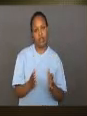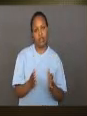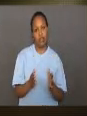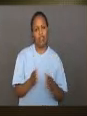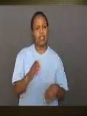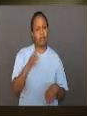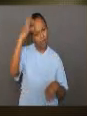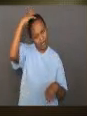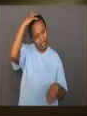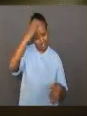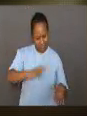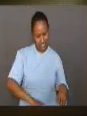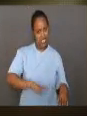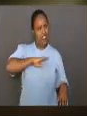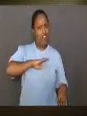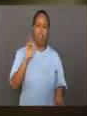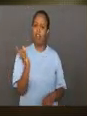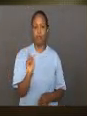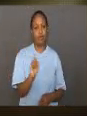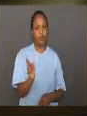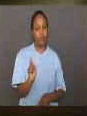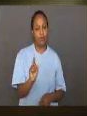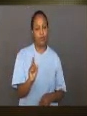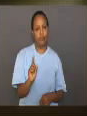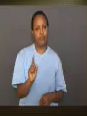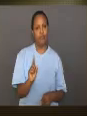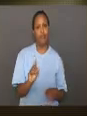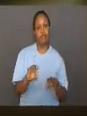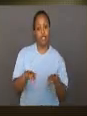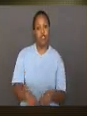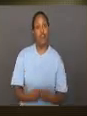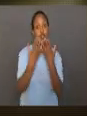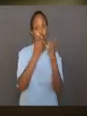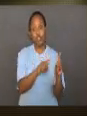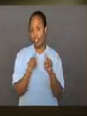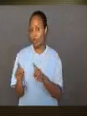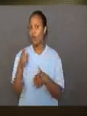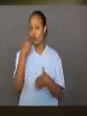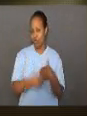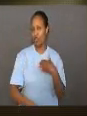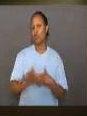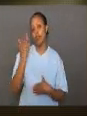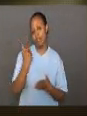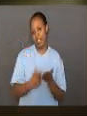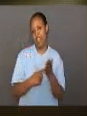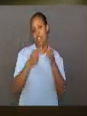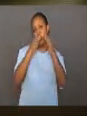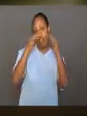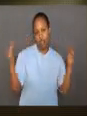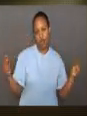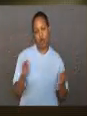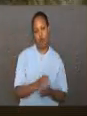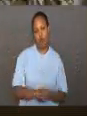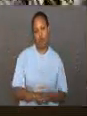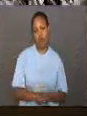Ethiopians were increasingly dissatisfied with the government, and the revolution was the consequence of their